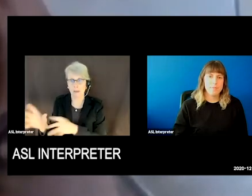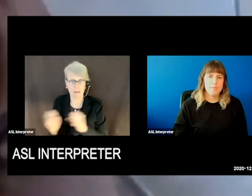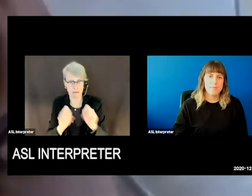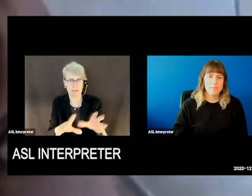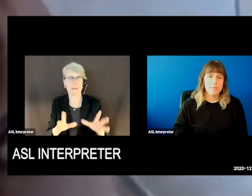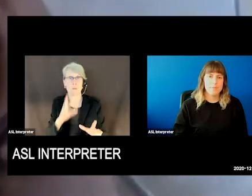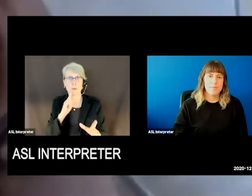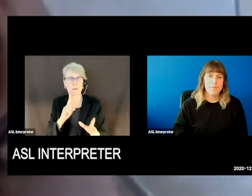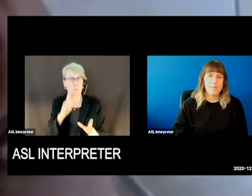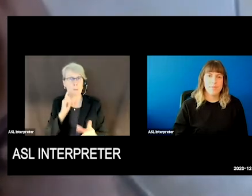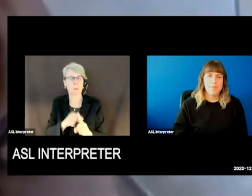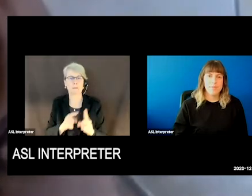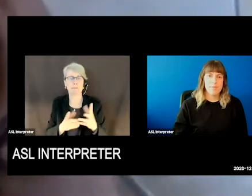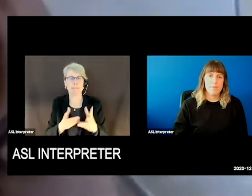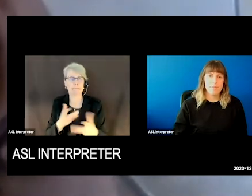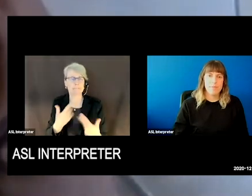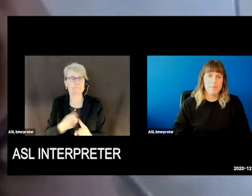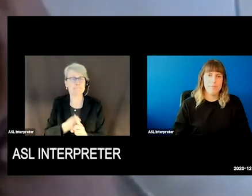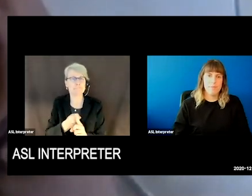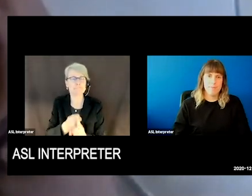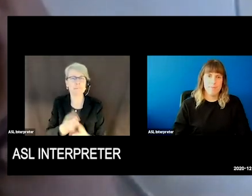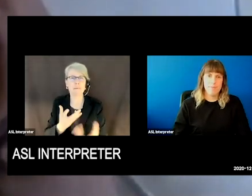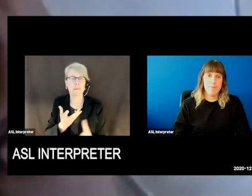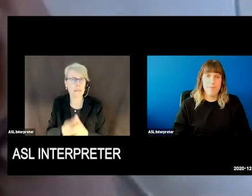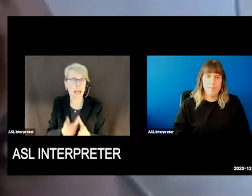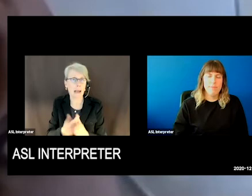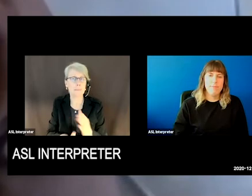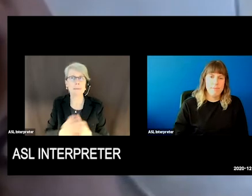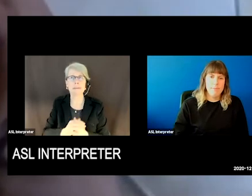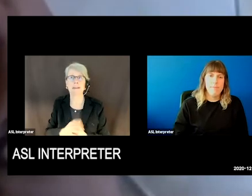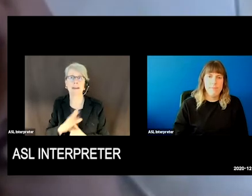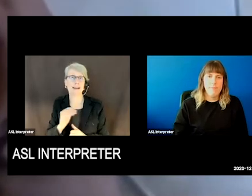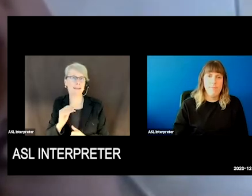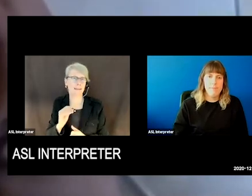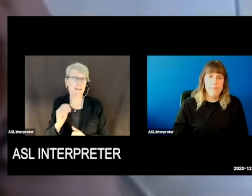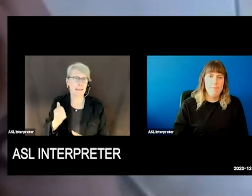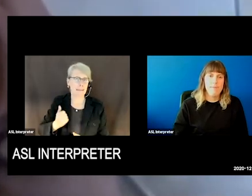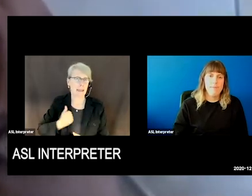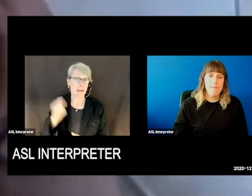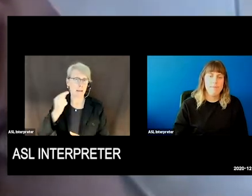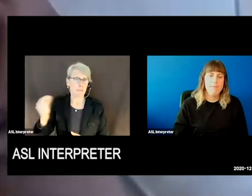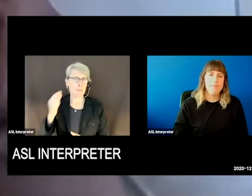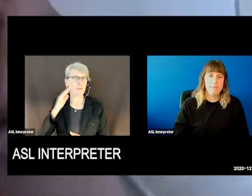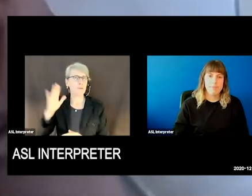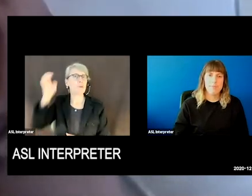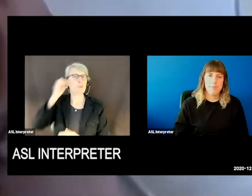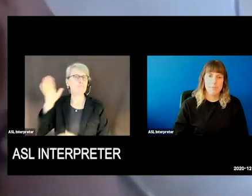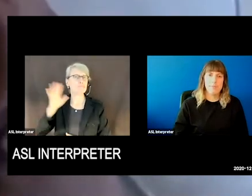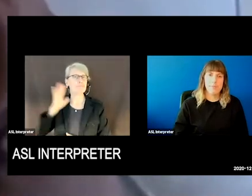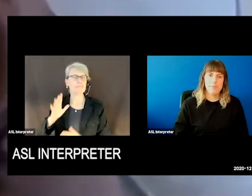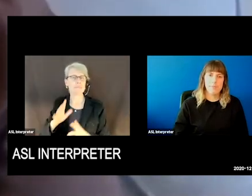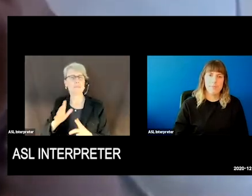and we've also used our historical colonial strategy of divide and